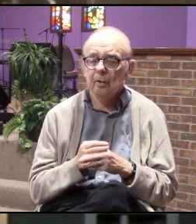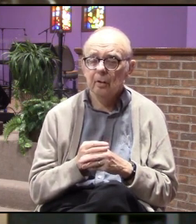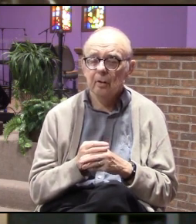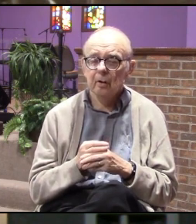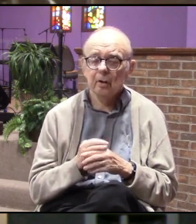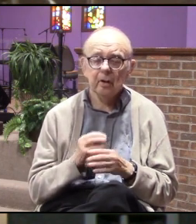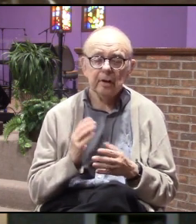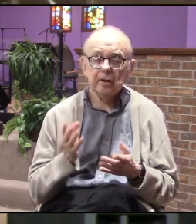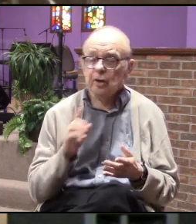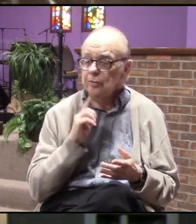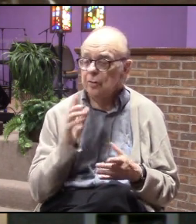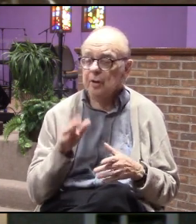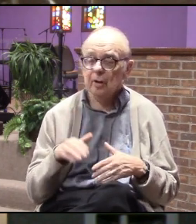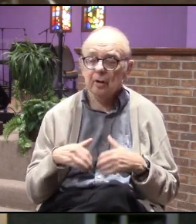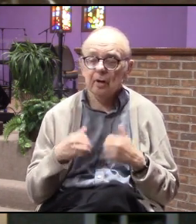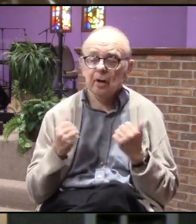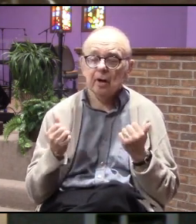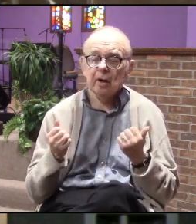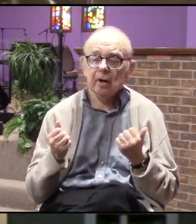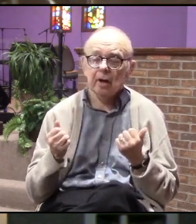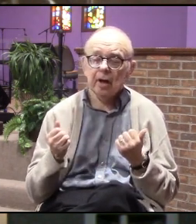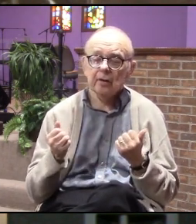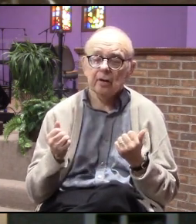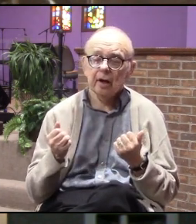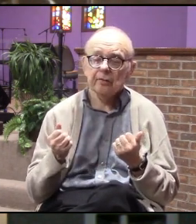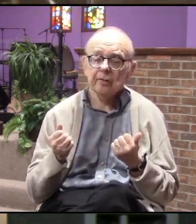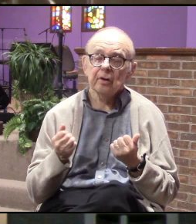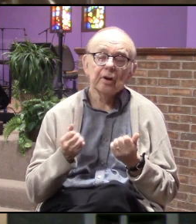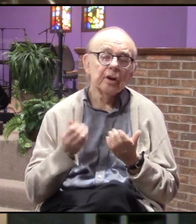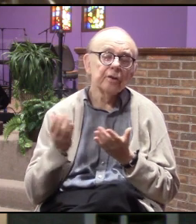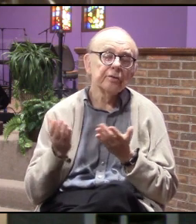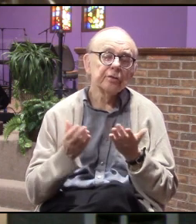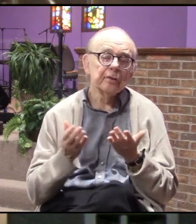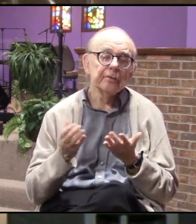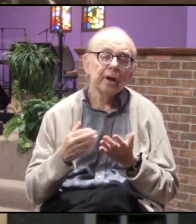has our life really served a purpose?